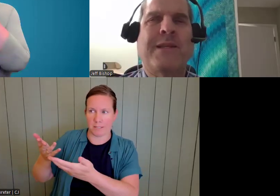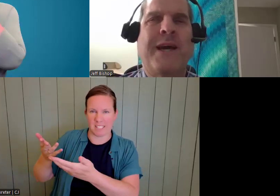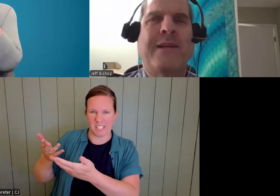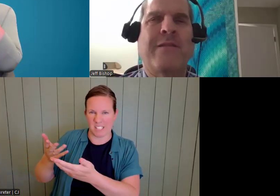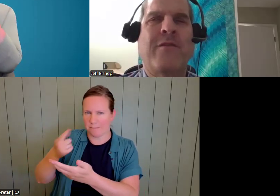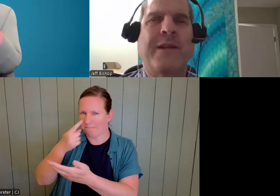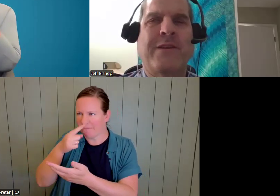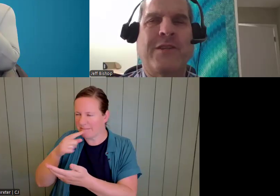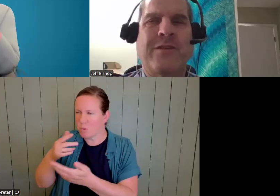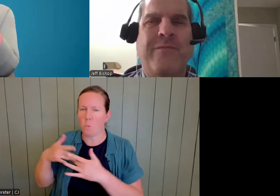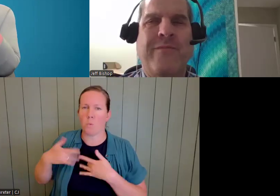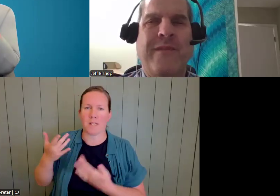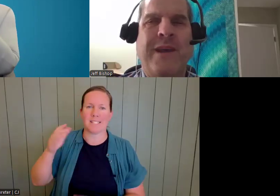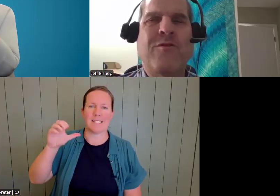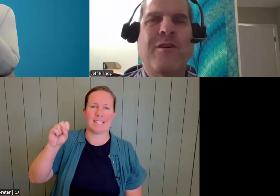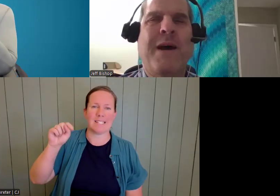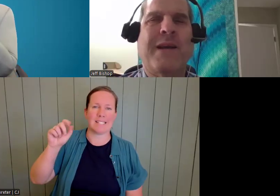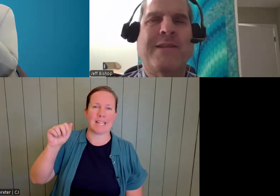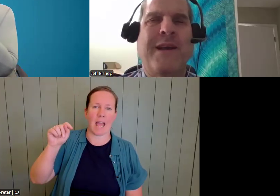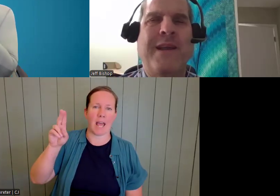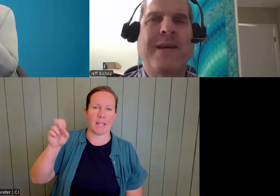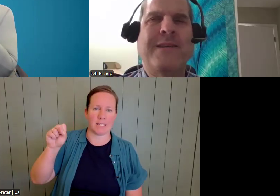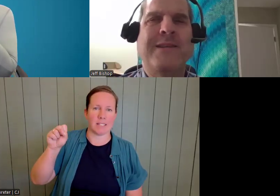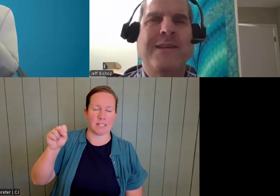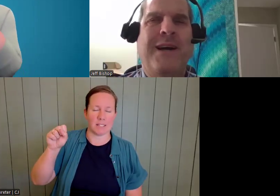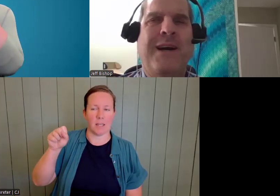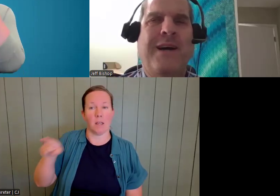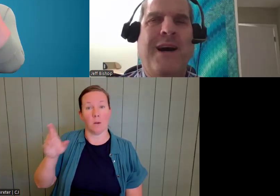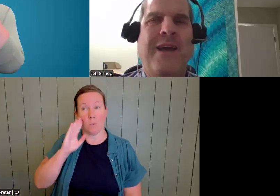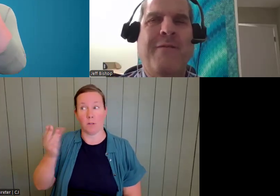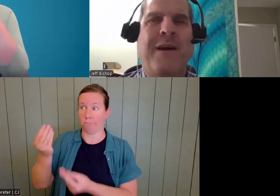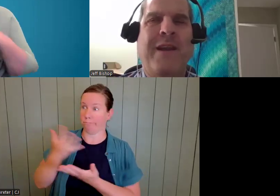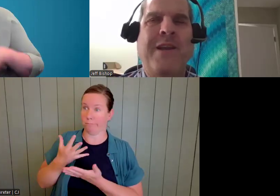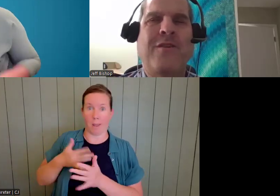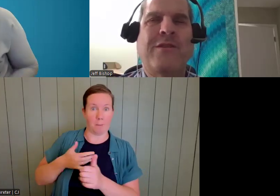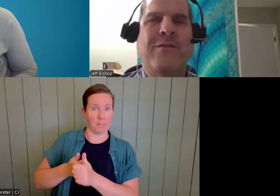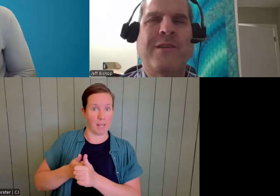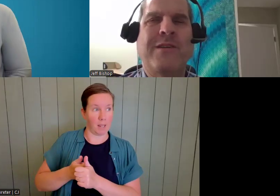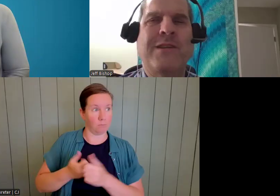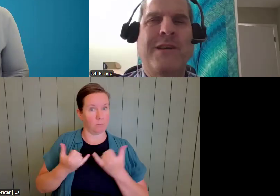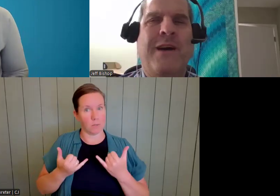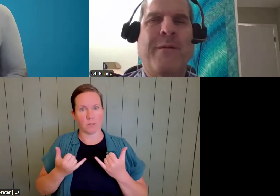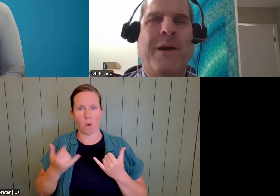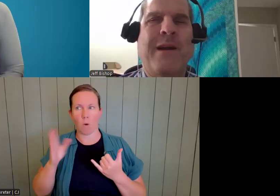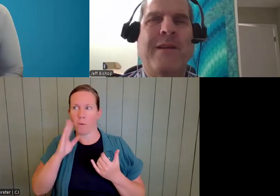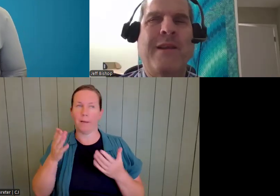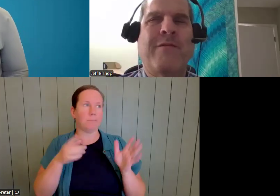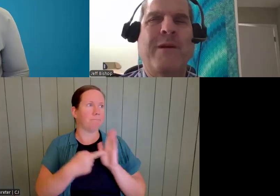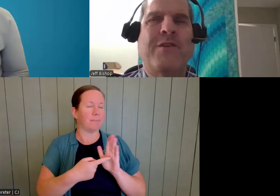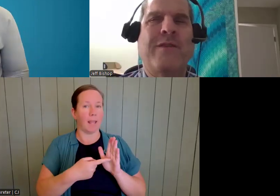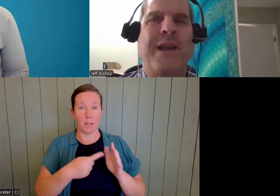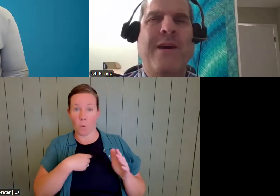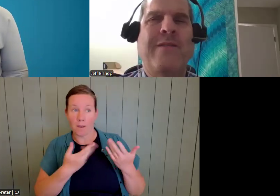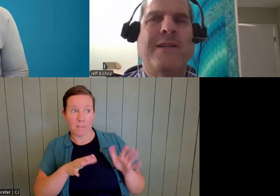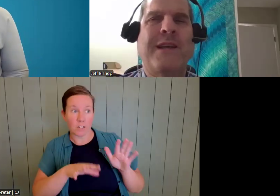tell me the status of your research? And it will come back and say, yes, I have found 82 sources. I'm compiling the